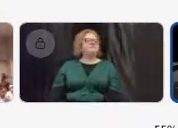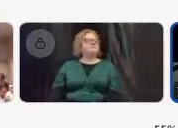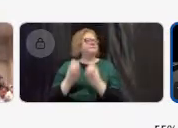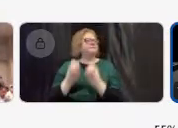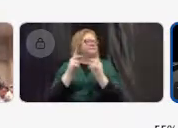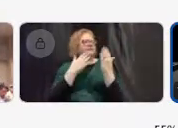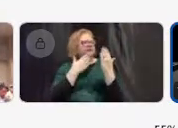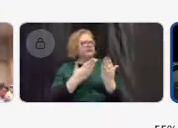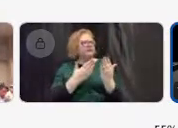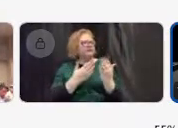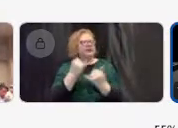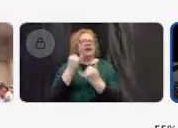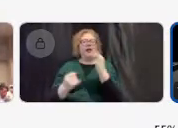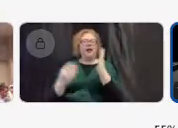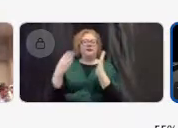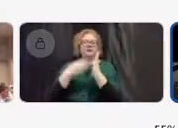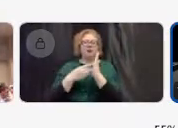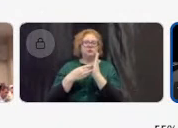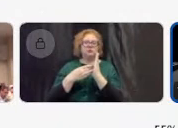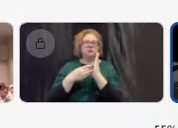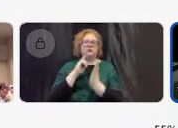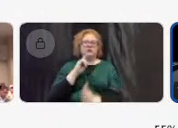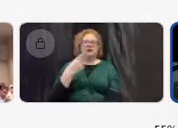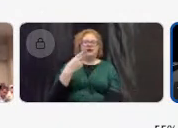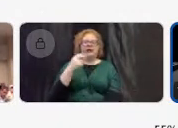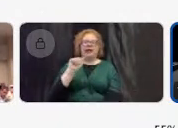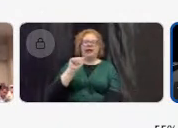this item is Hal Kemp.